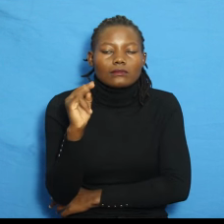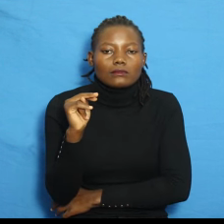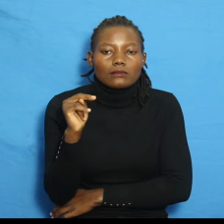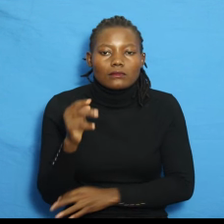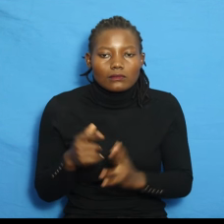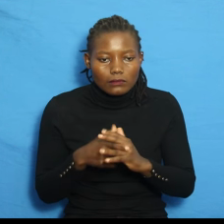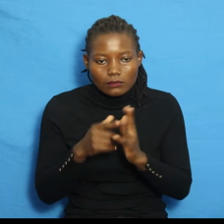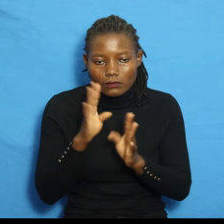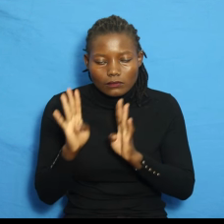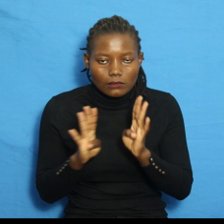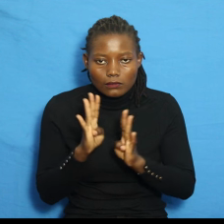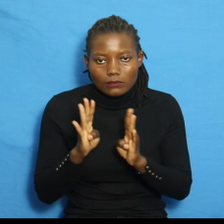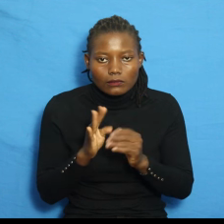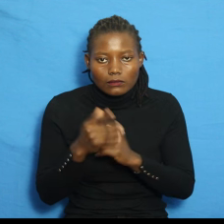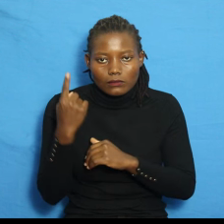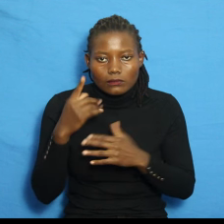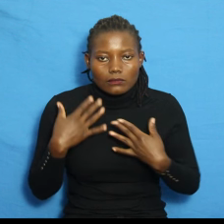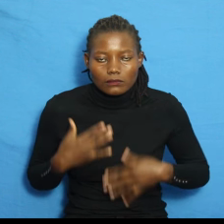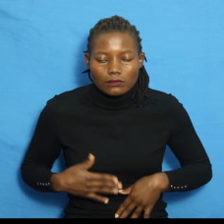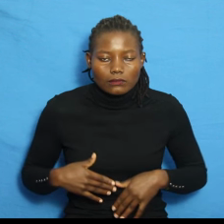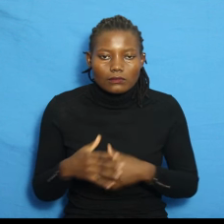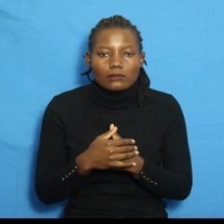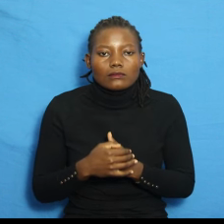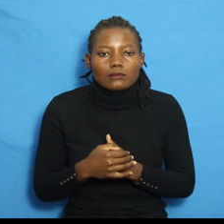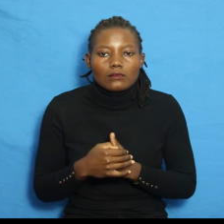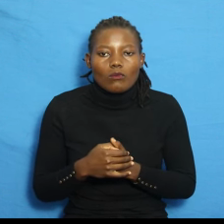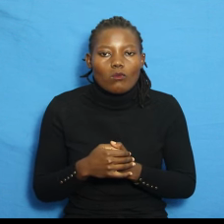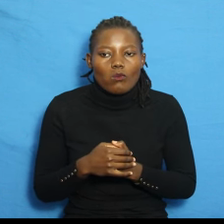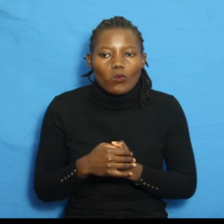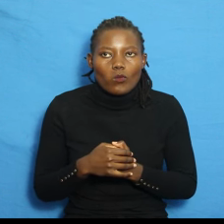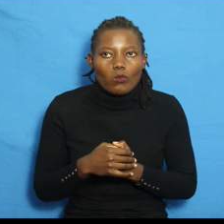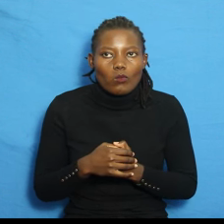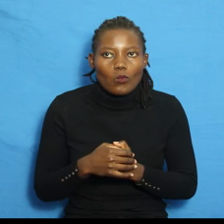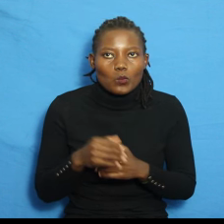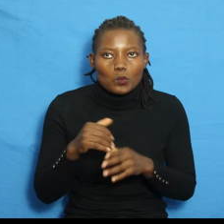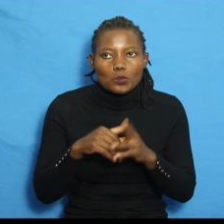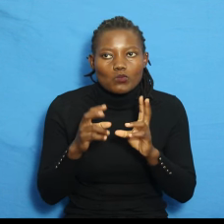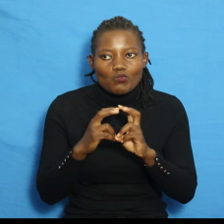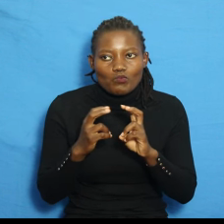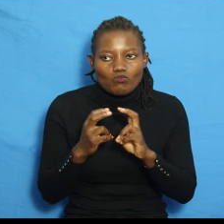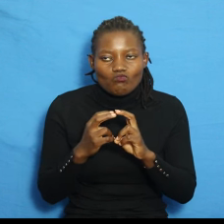the aspect of friction, mechanical behavior of bodies